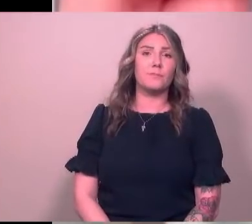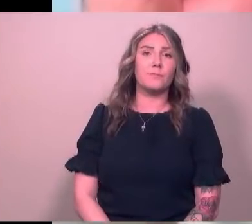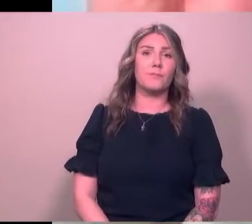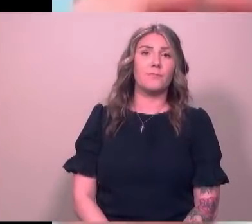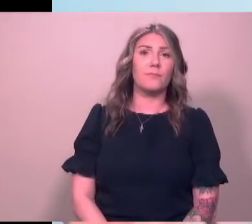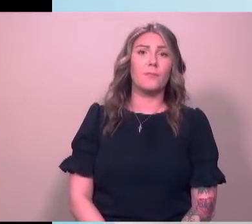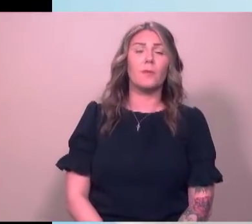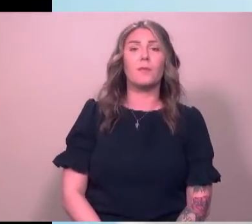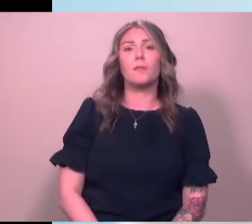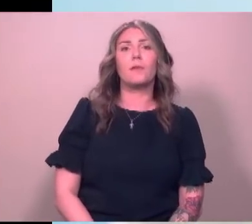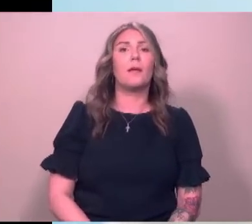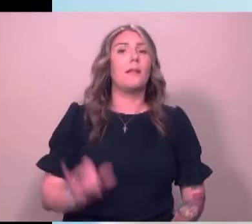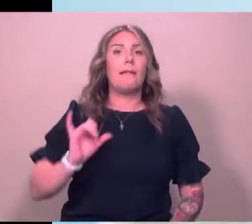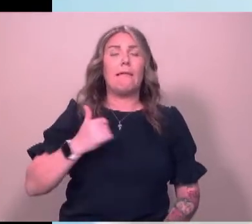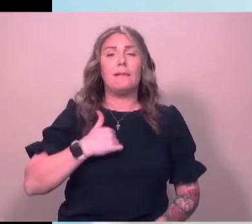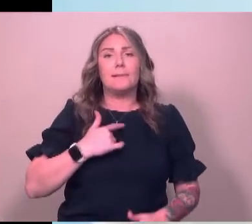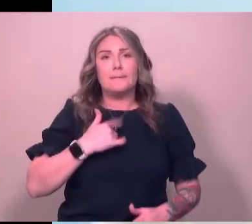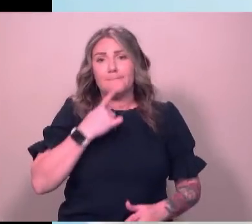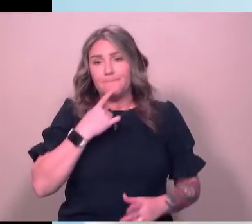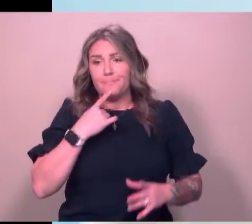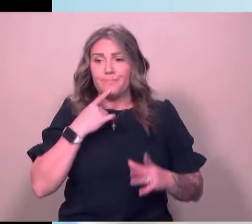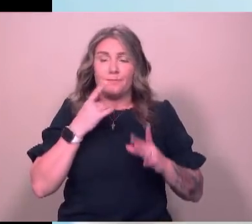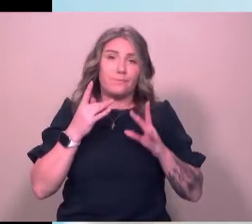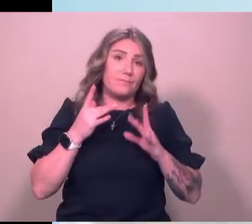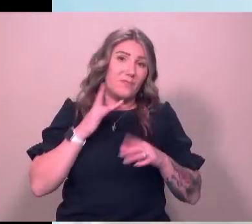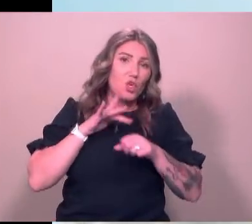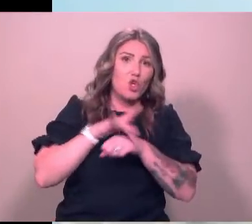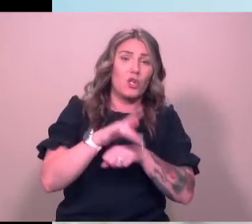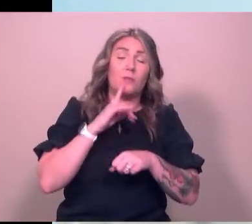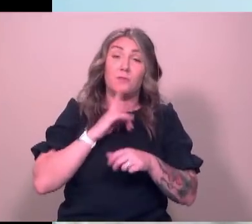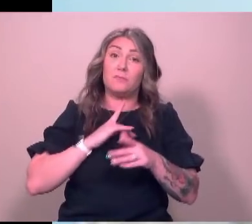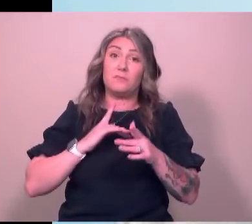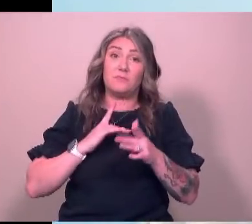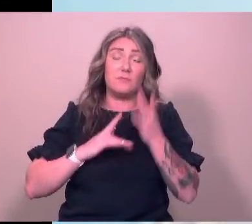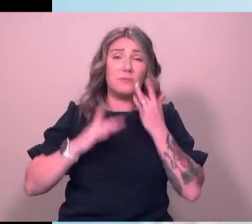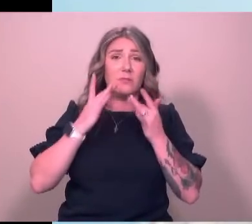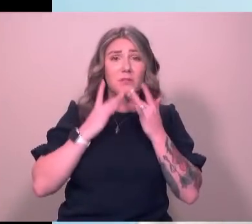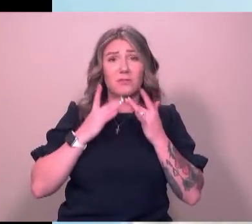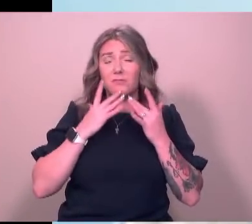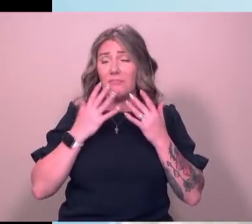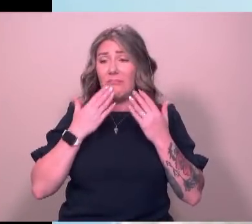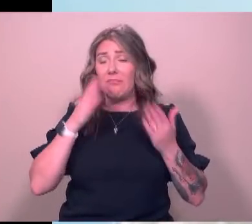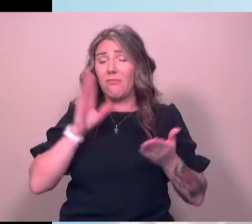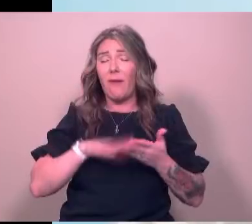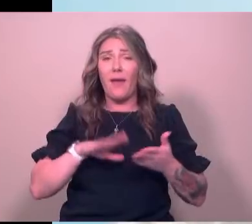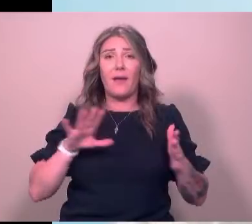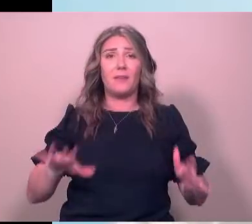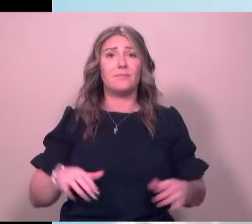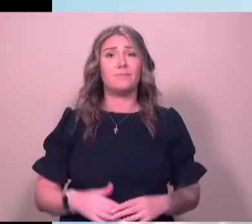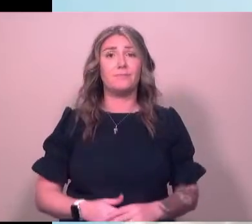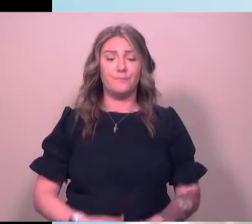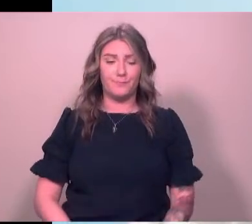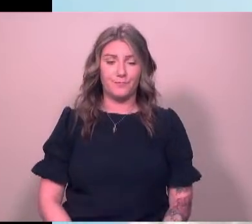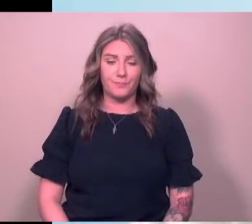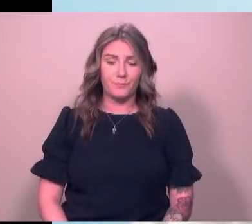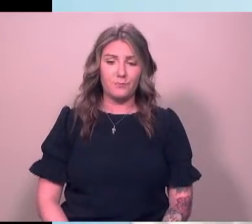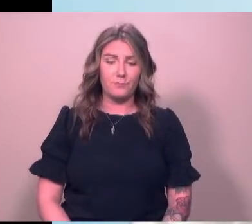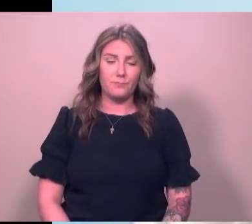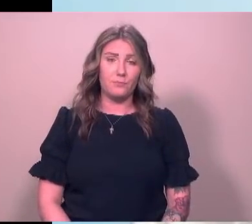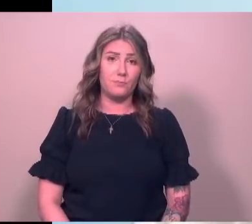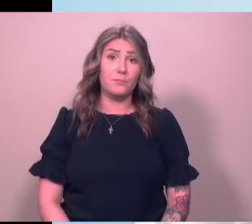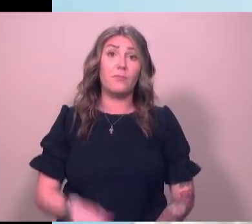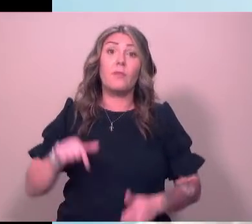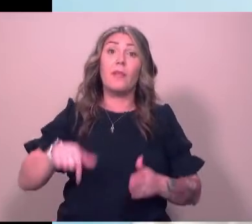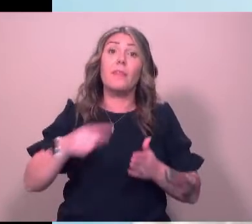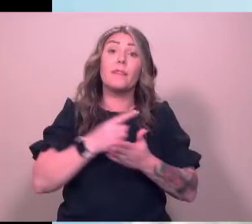Yeah, as I said earlier, they're pretty dire right now, to be honest. We just this